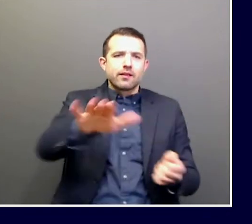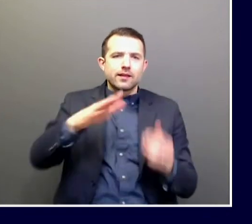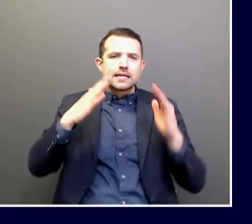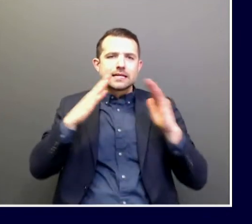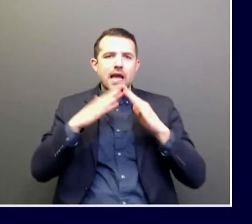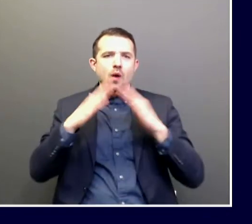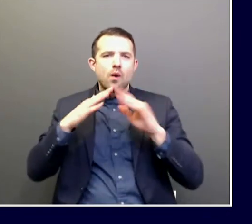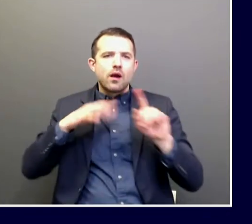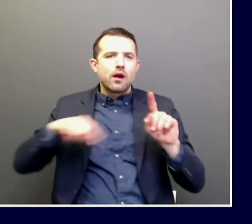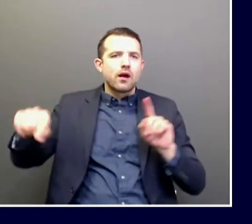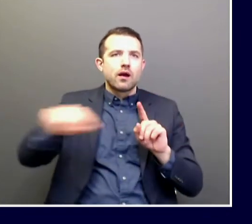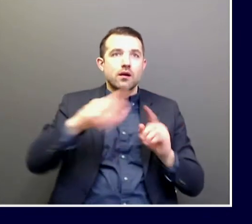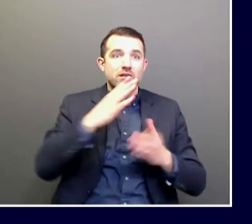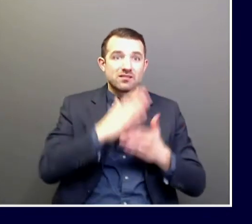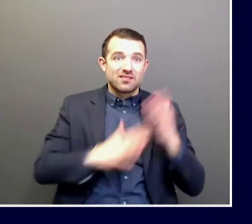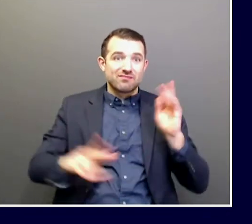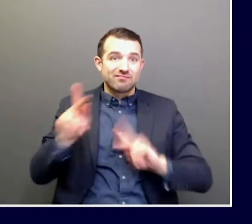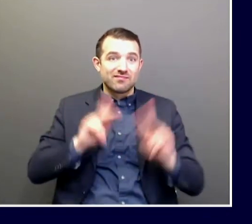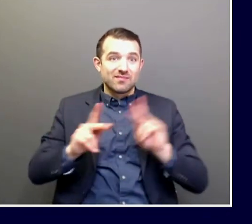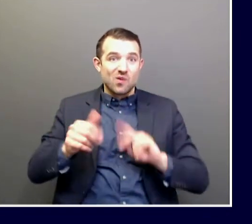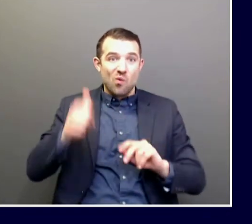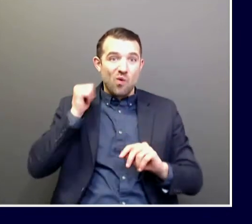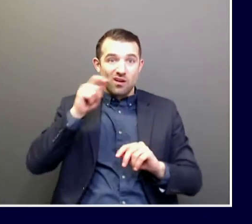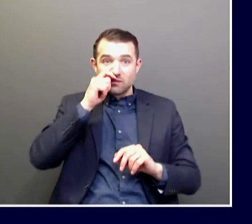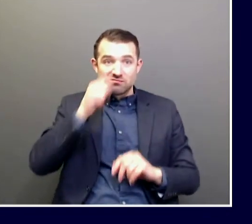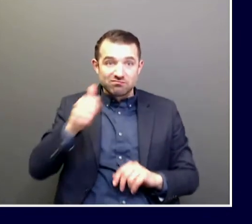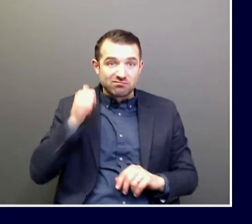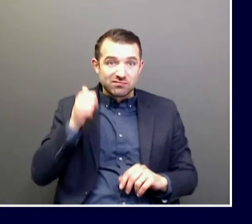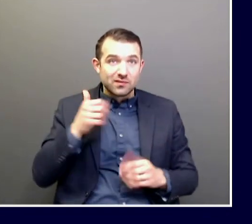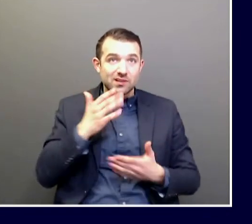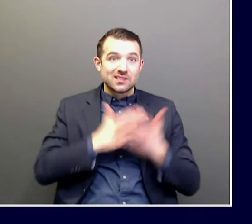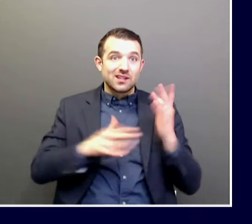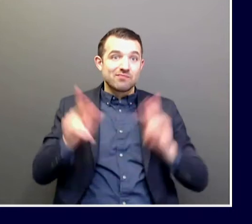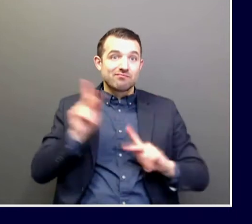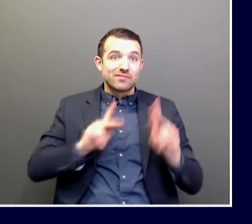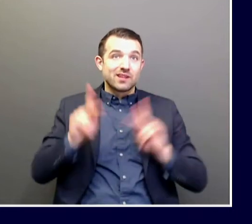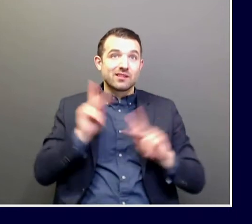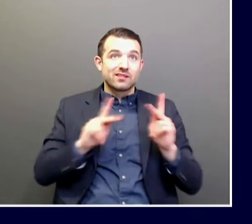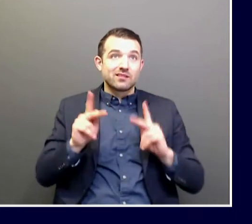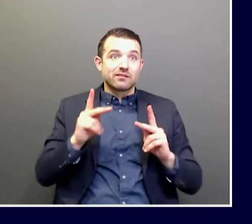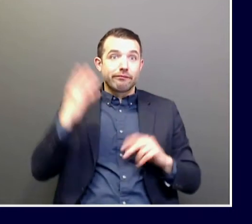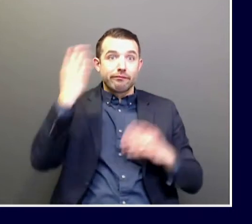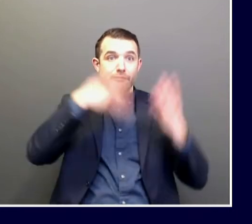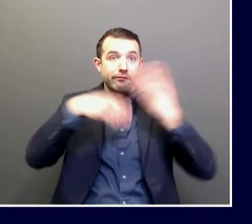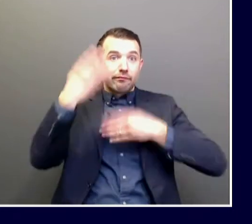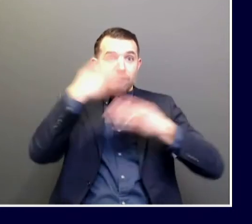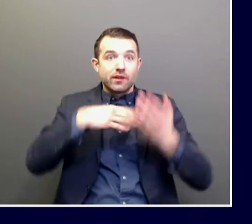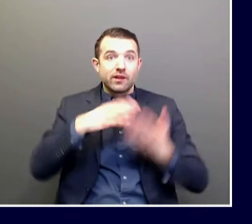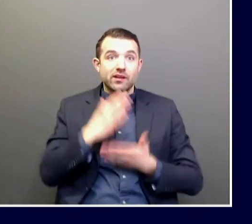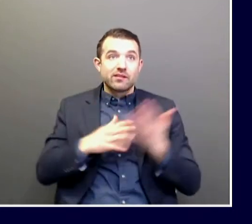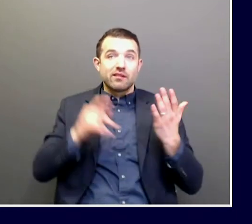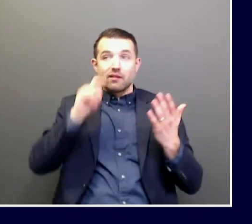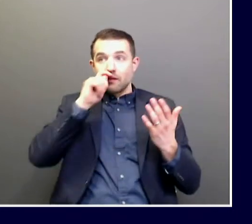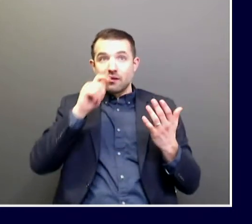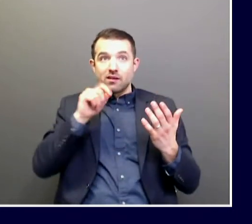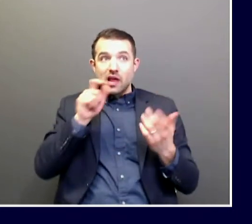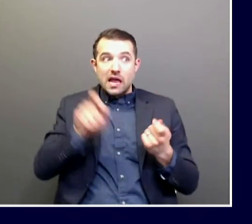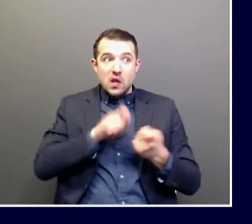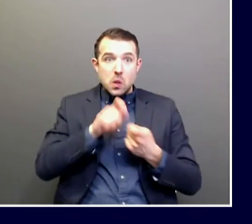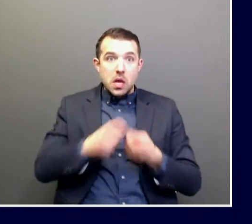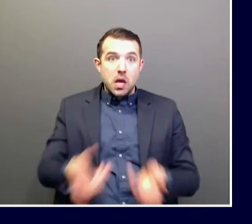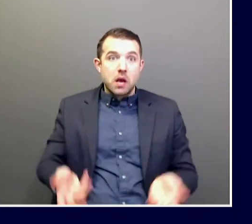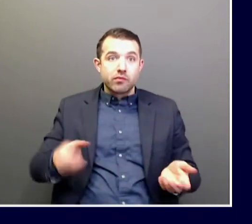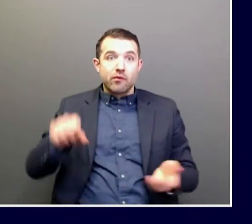what you framed as a potential downside is actually an upside when it comes to wastewater testing or wastewater